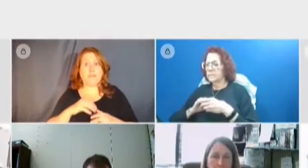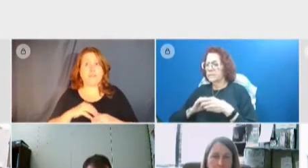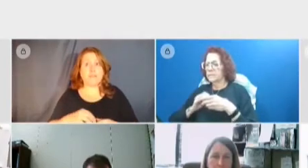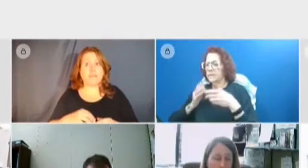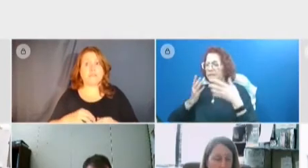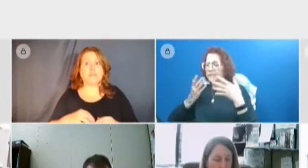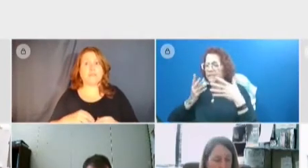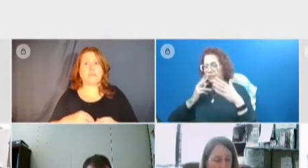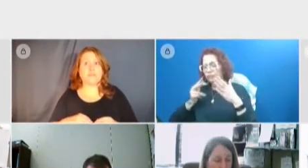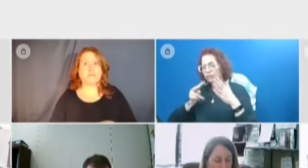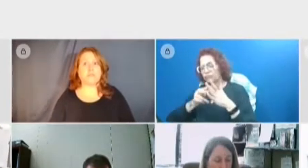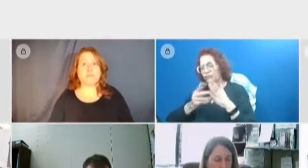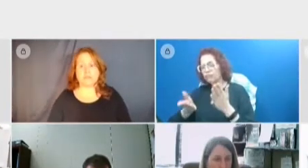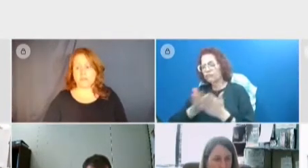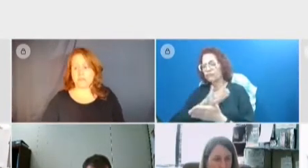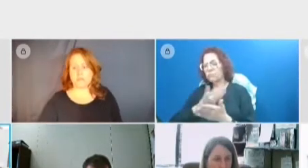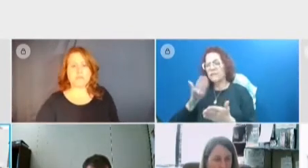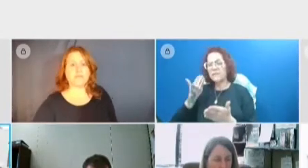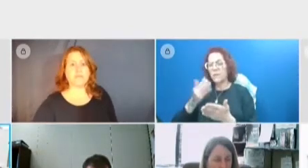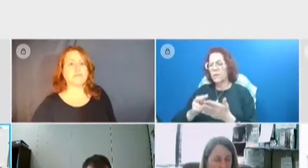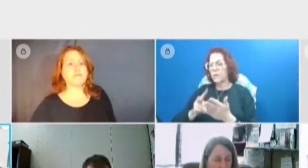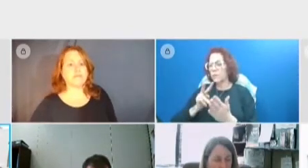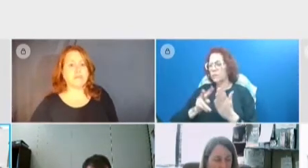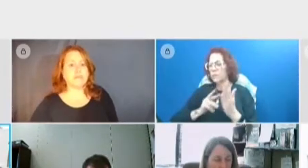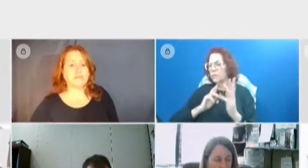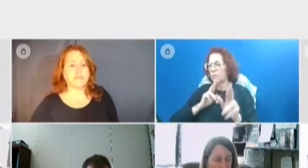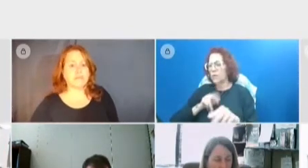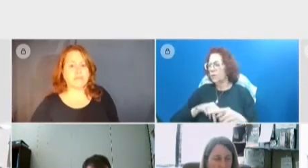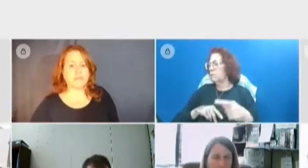No, I'm good. Thank you very much.